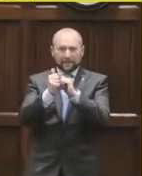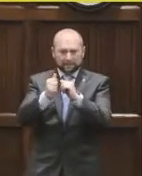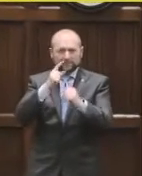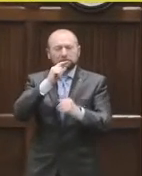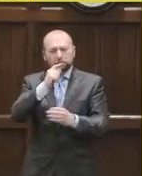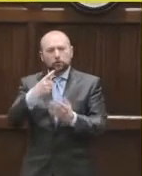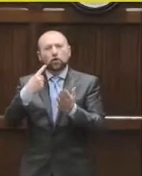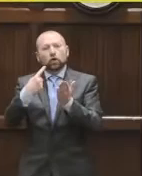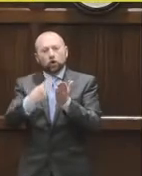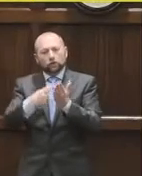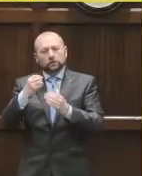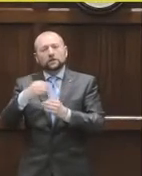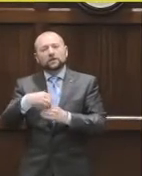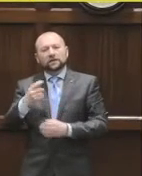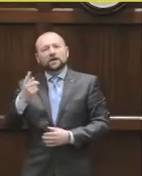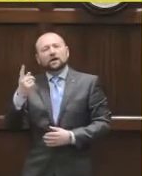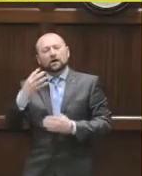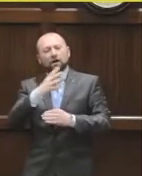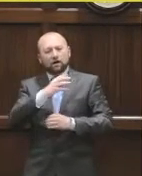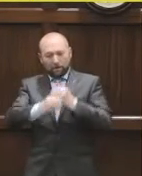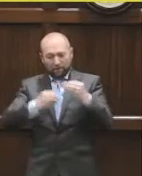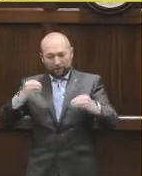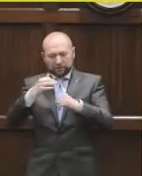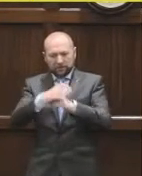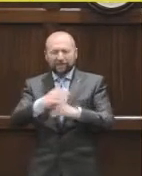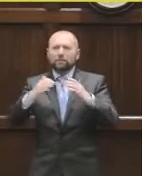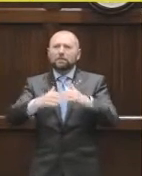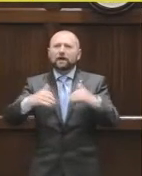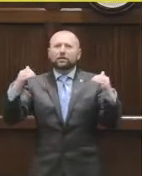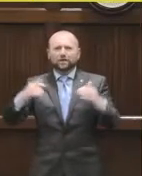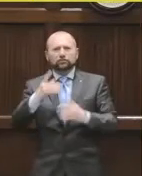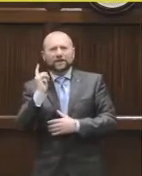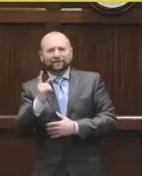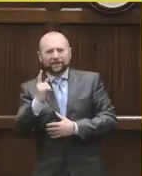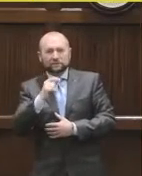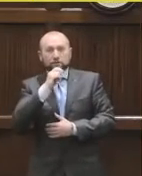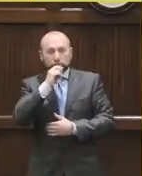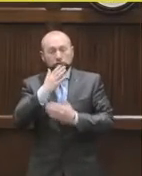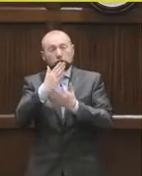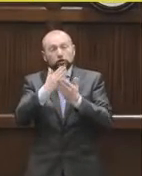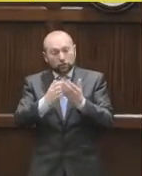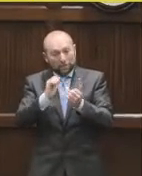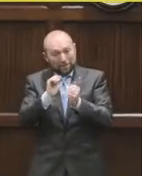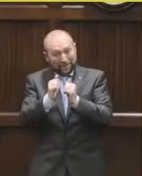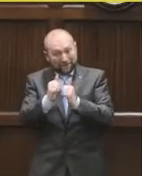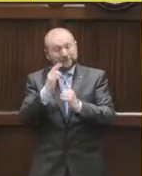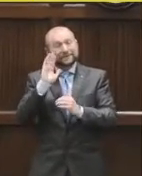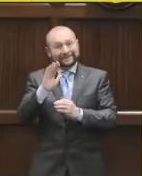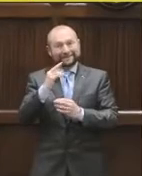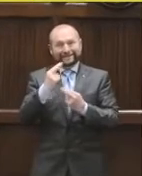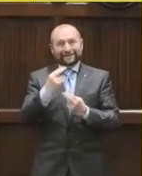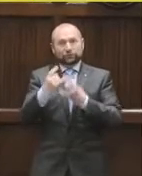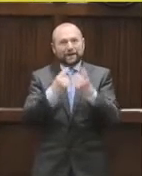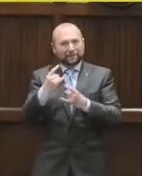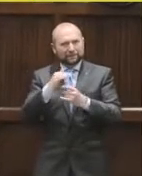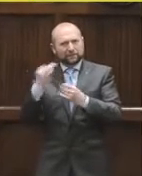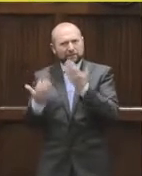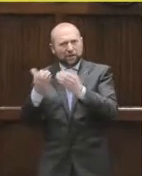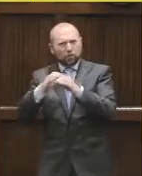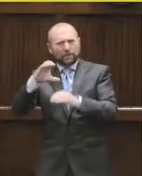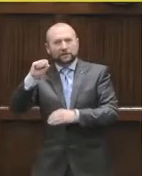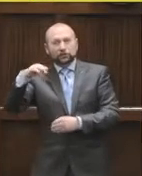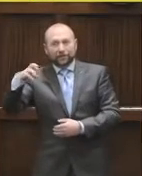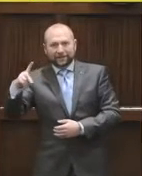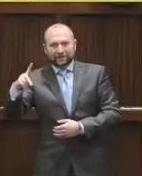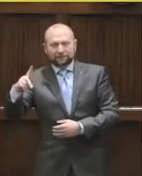has advised that a number of technical amendments shall be made to the bill as passed by the Seanad. The amendments are as follows.